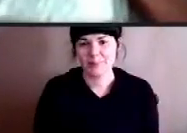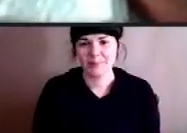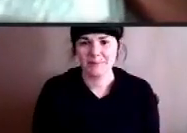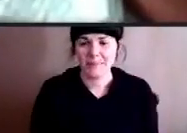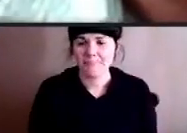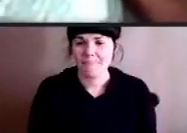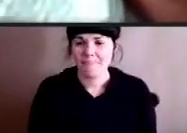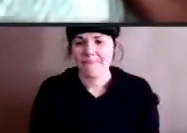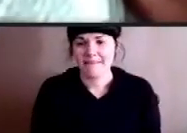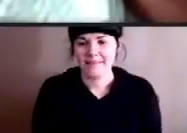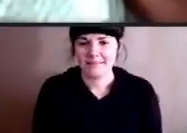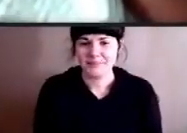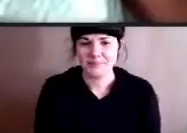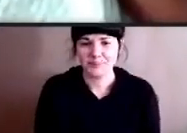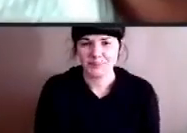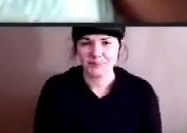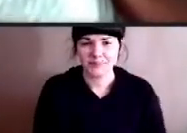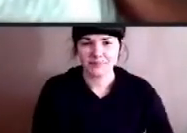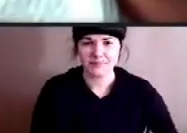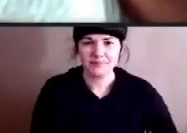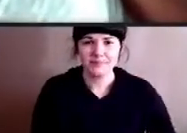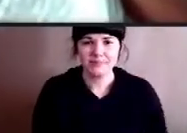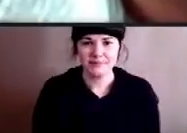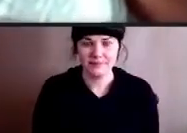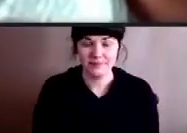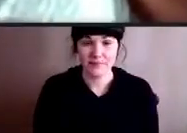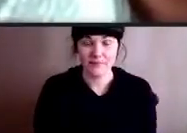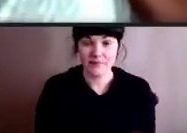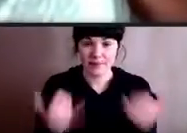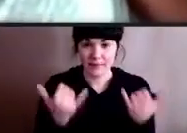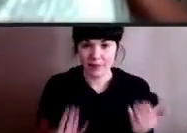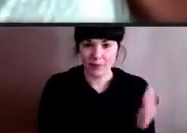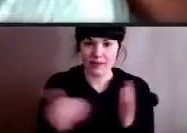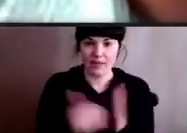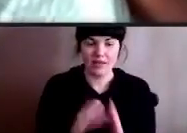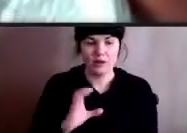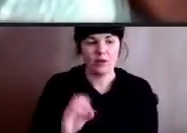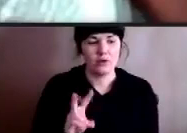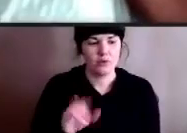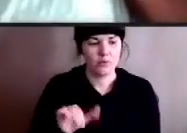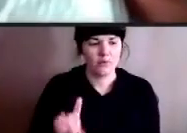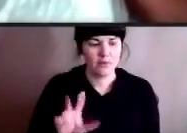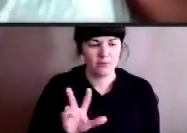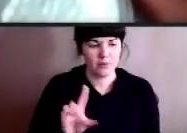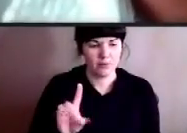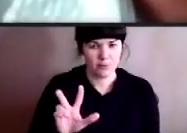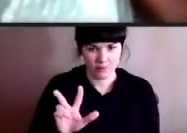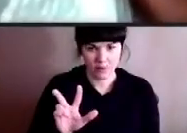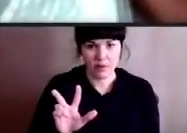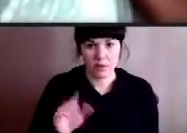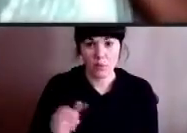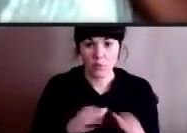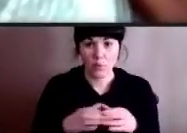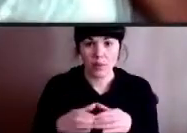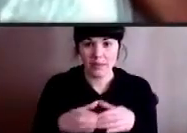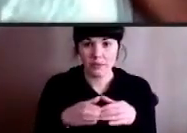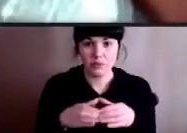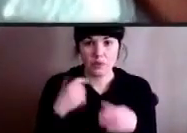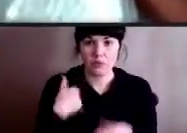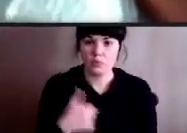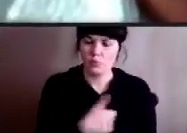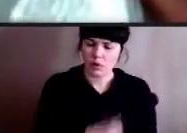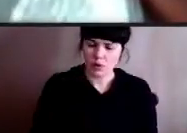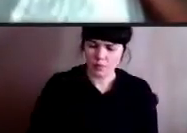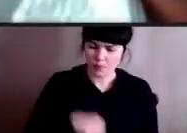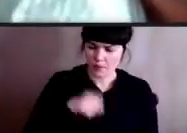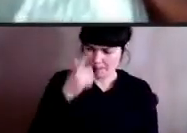now, again, we our COVID313 Community Coalition prides ourselves on being able to bring the